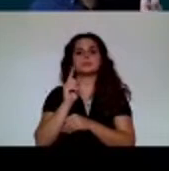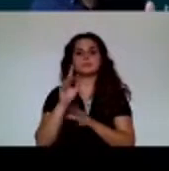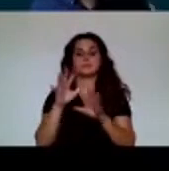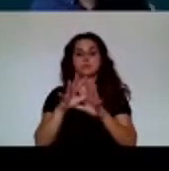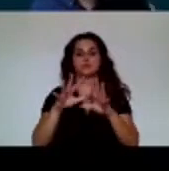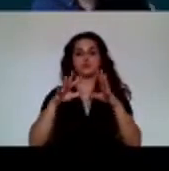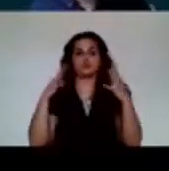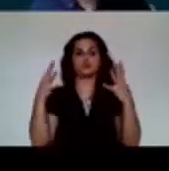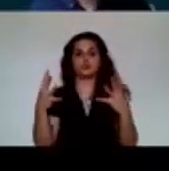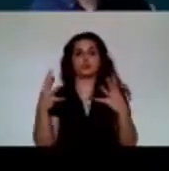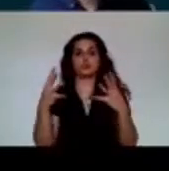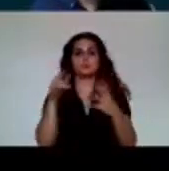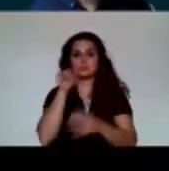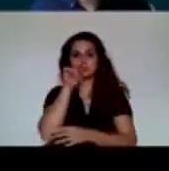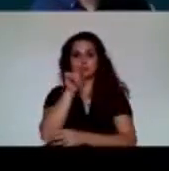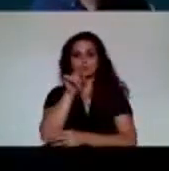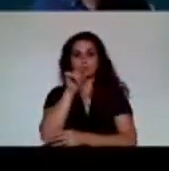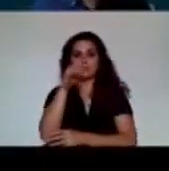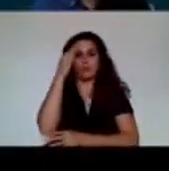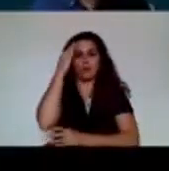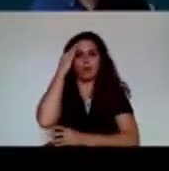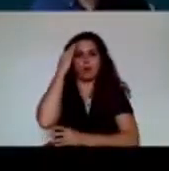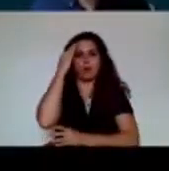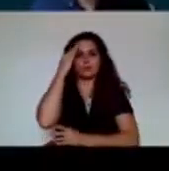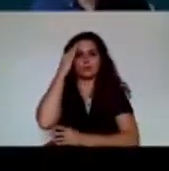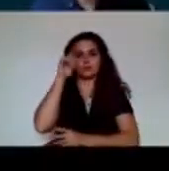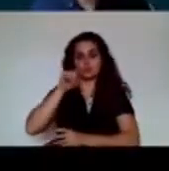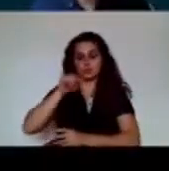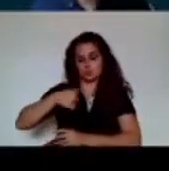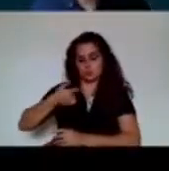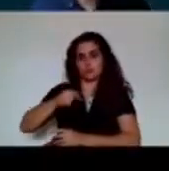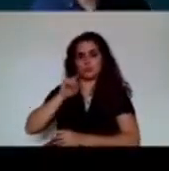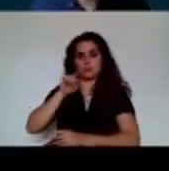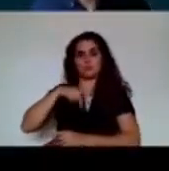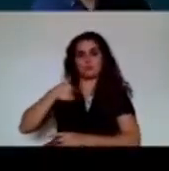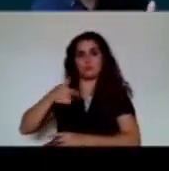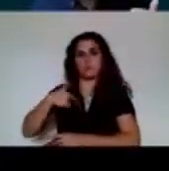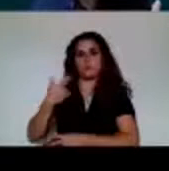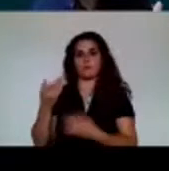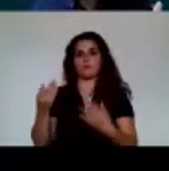general, you think that yourself